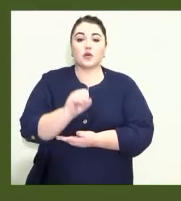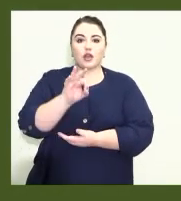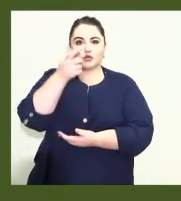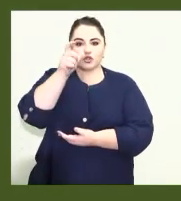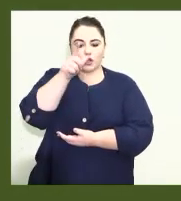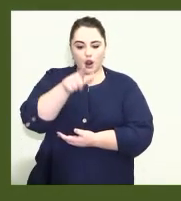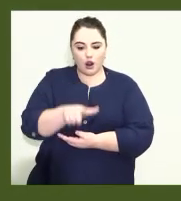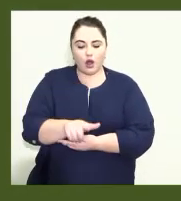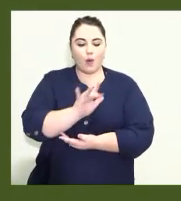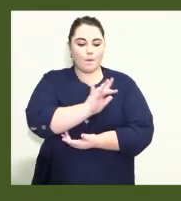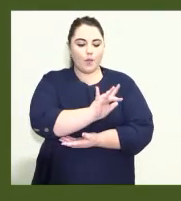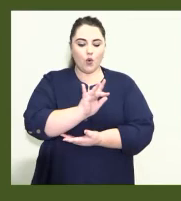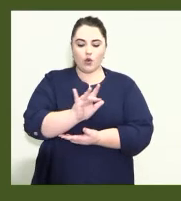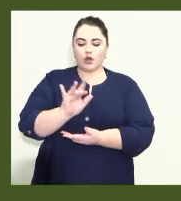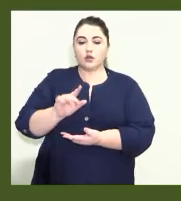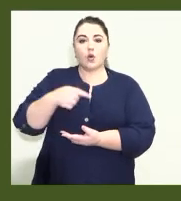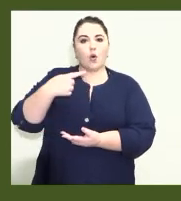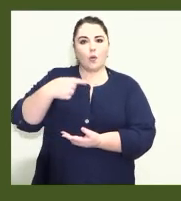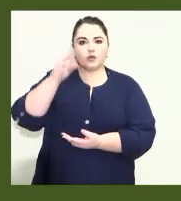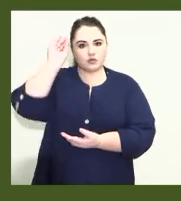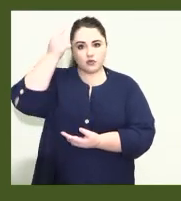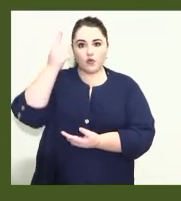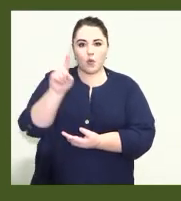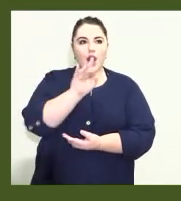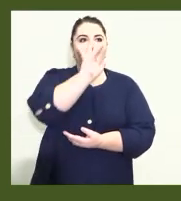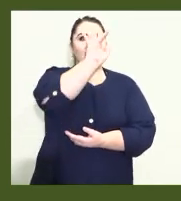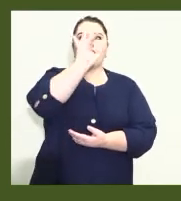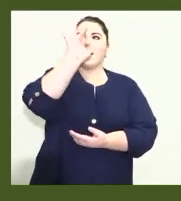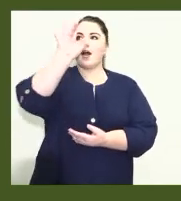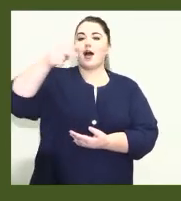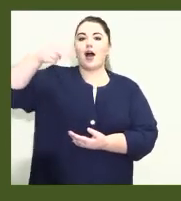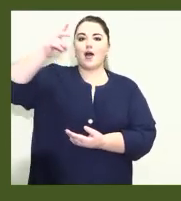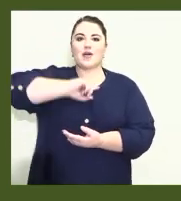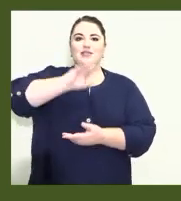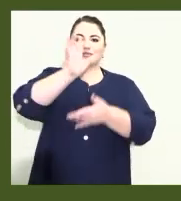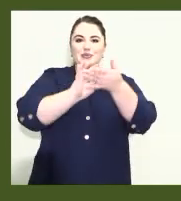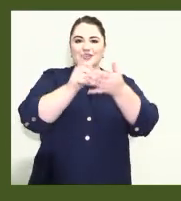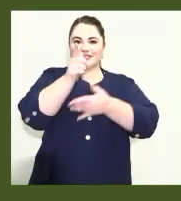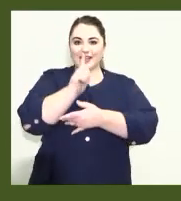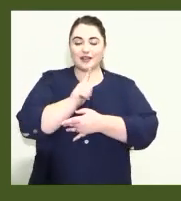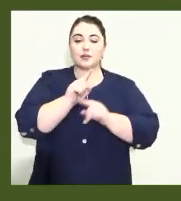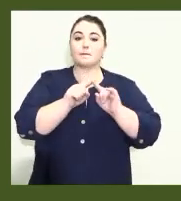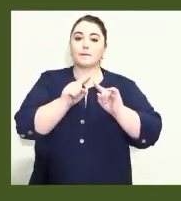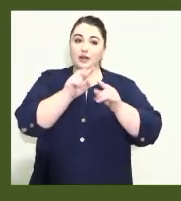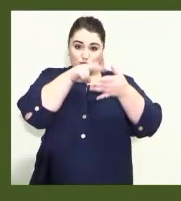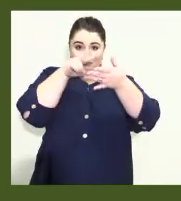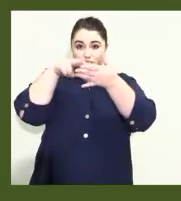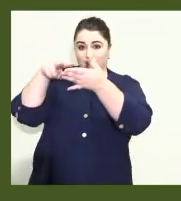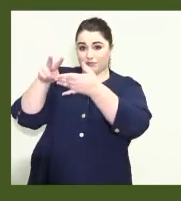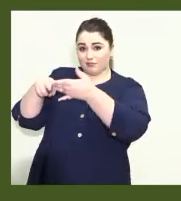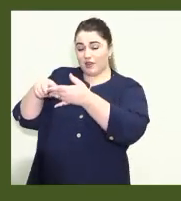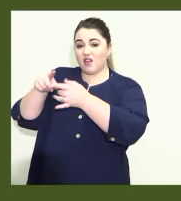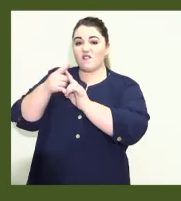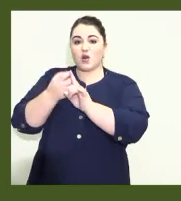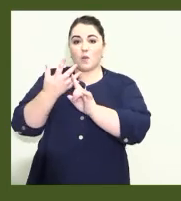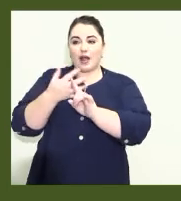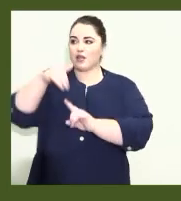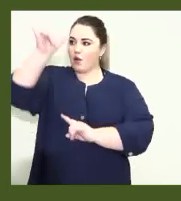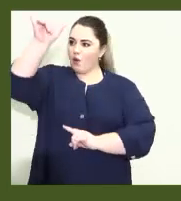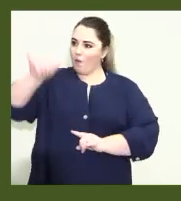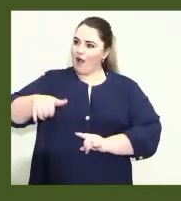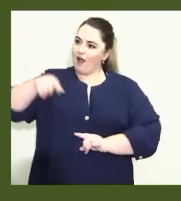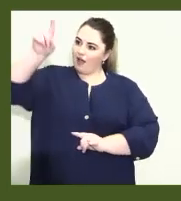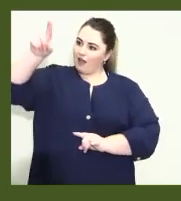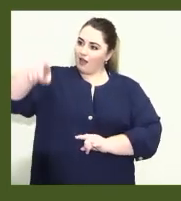the low points, we're always interested to look at the high points because it tells us a story, and then you read it off there from the